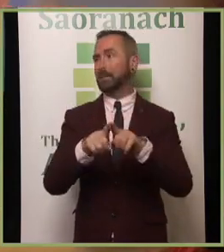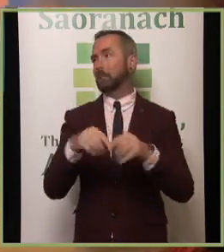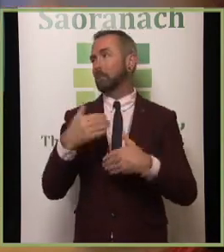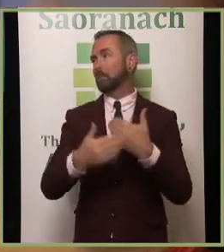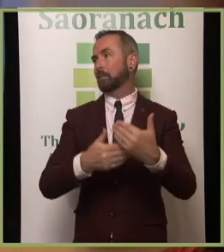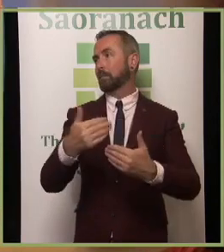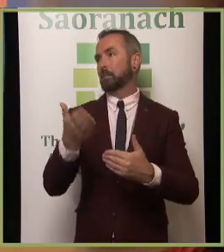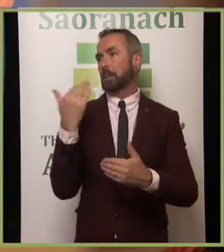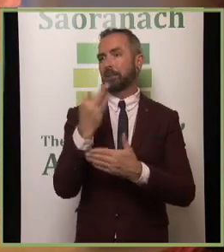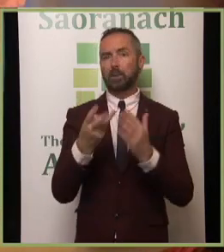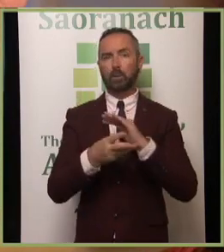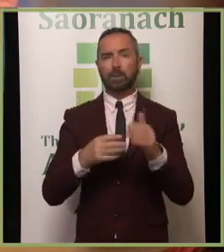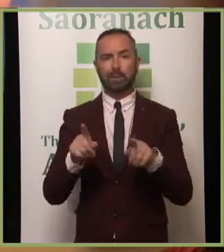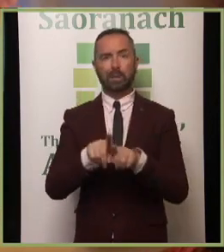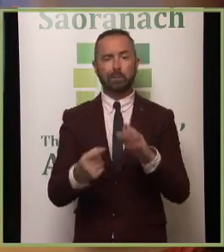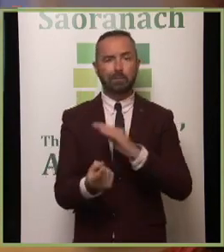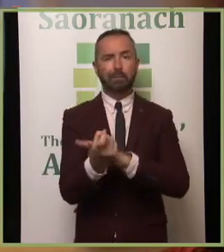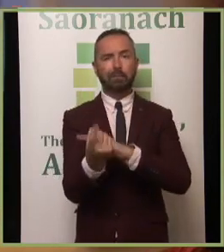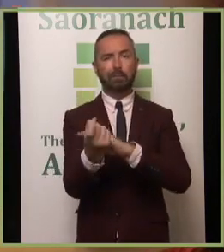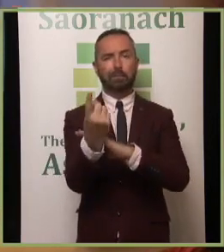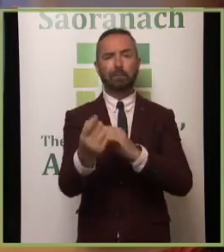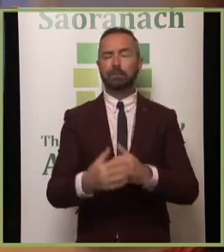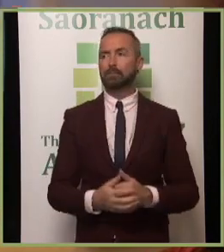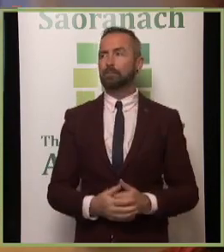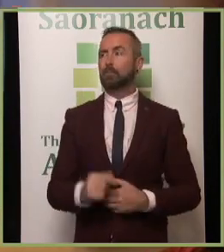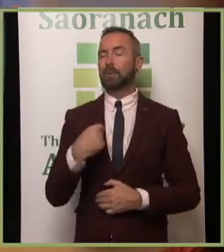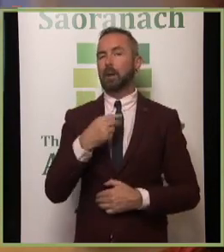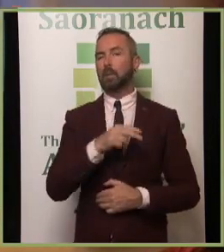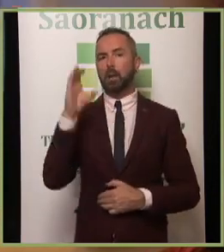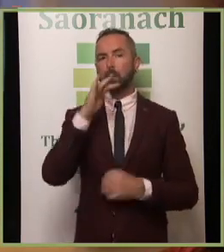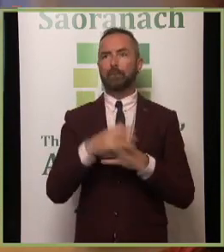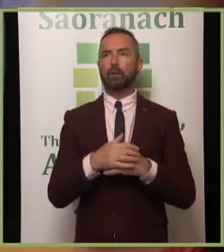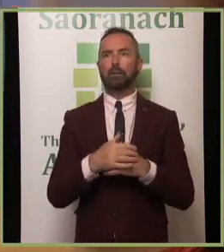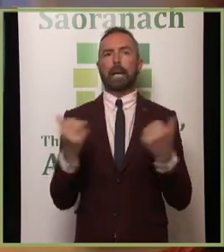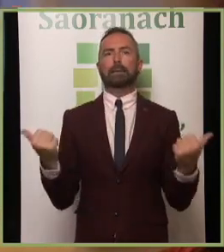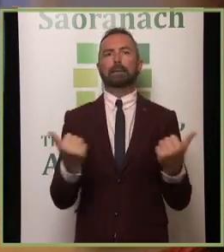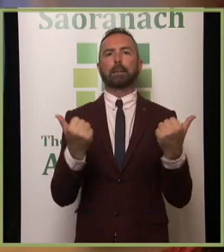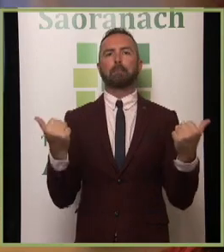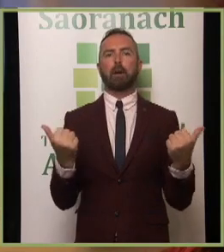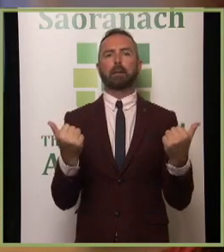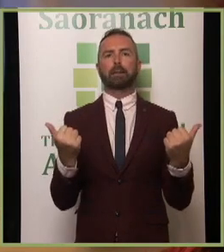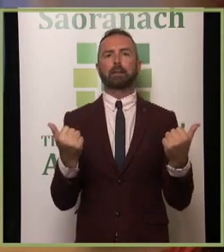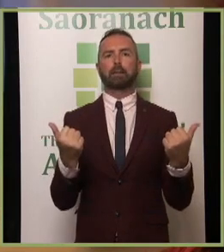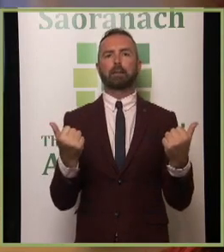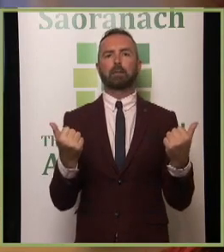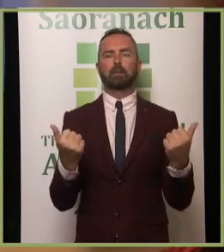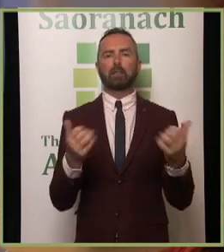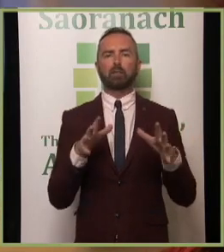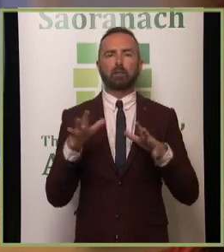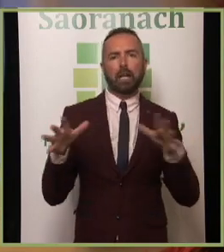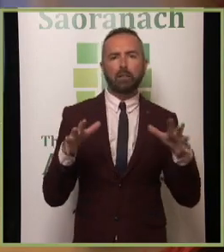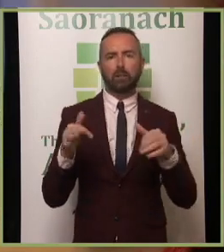discussed over the past number of weeks. And it's more, I'm out looking for a symbolic gesture from the Taoiseach to